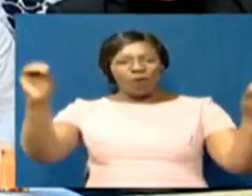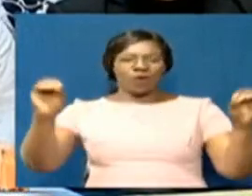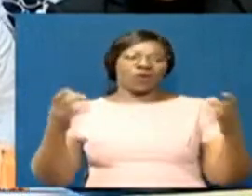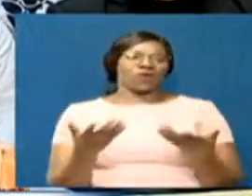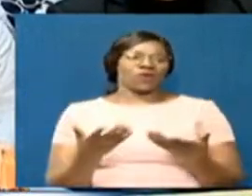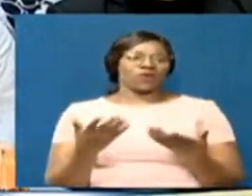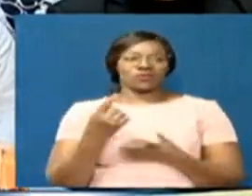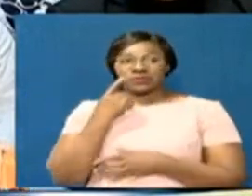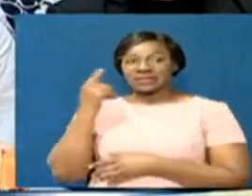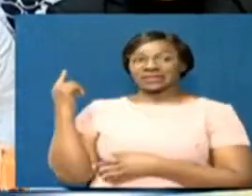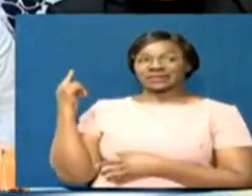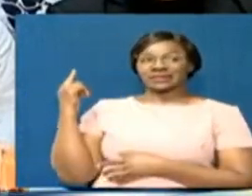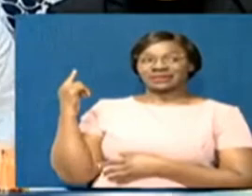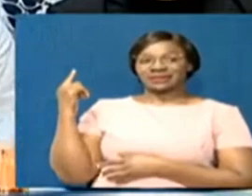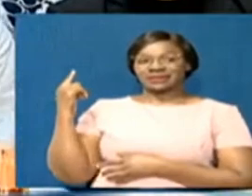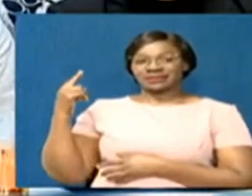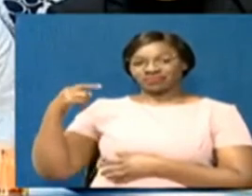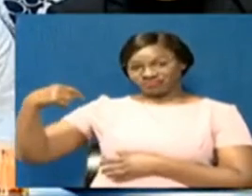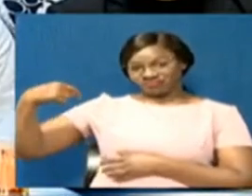here.